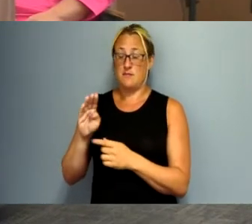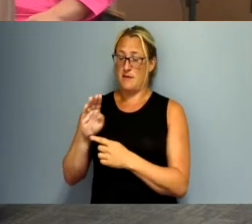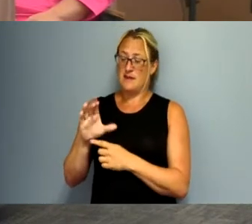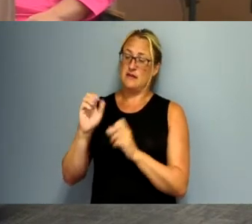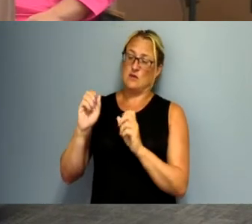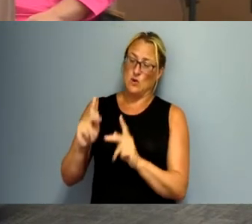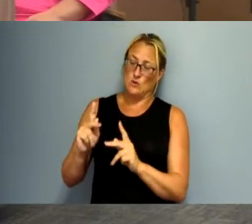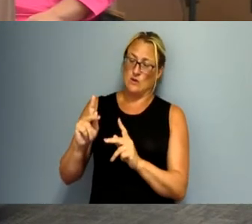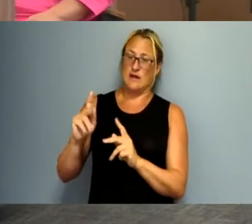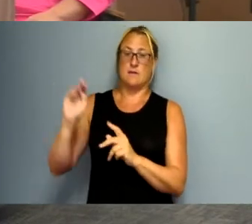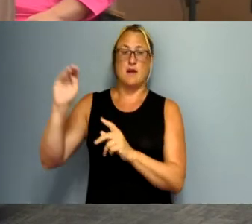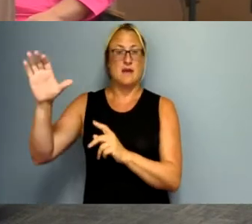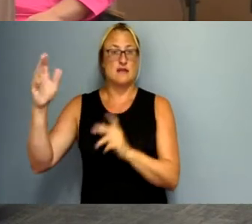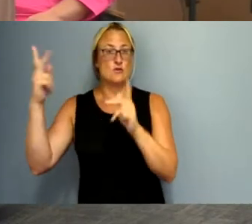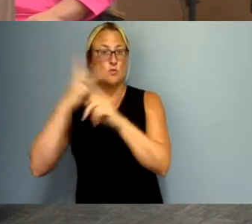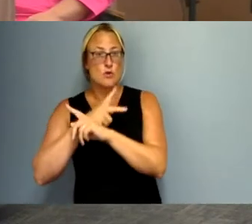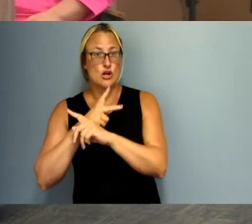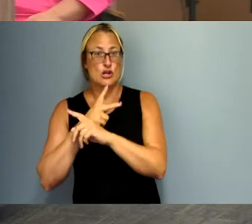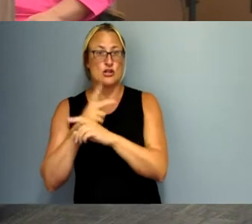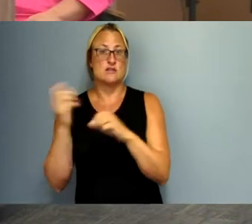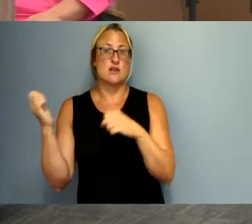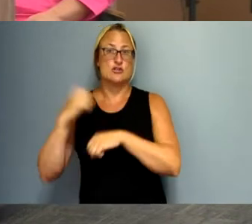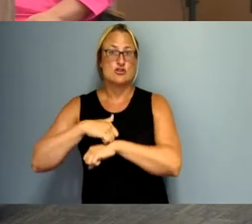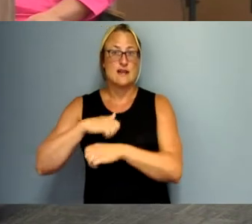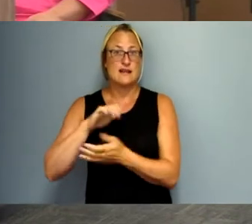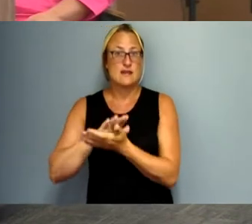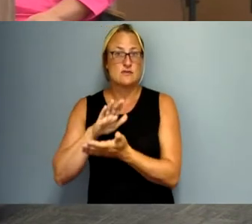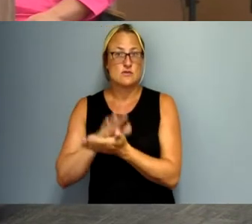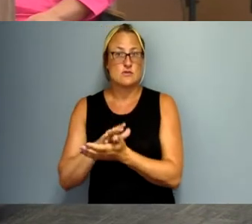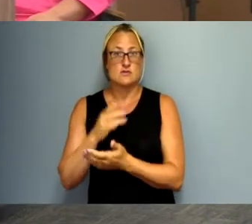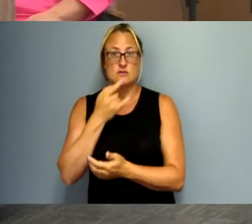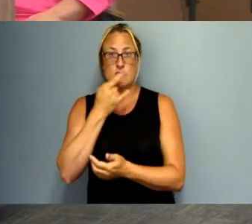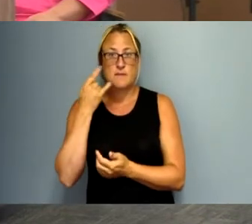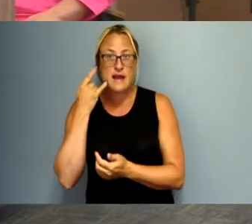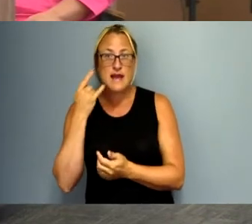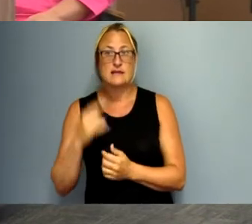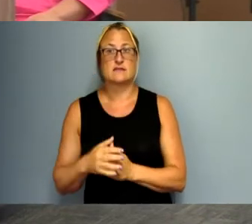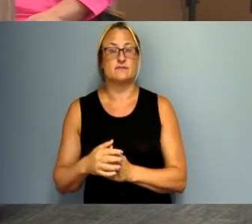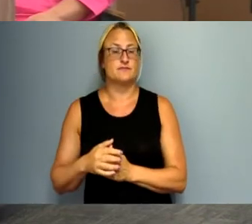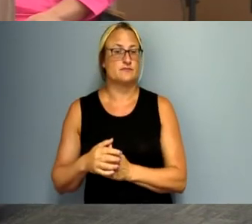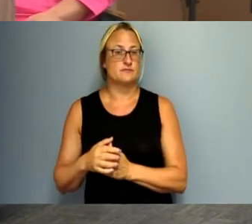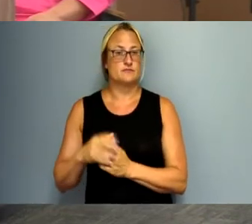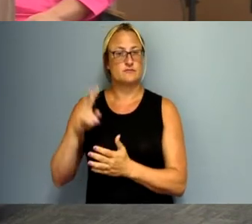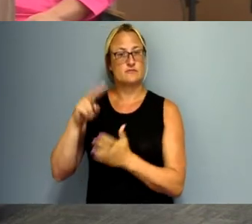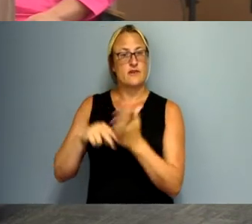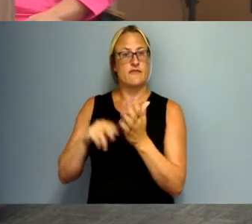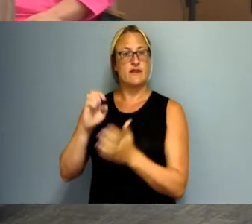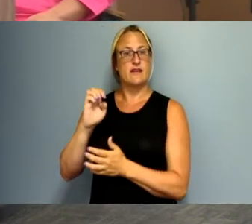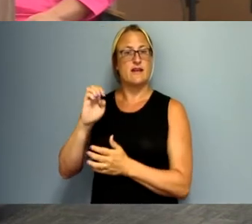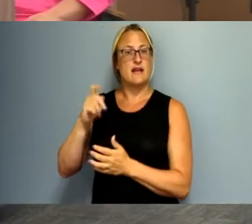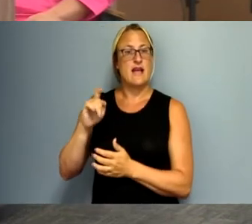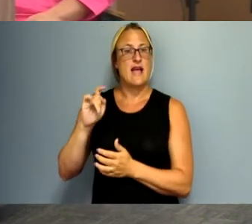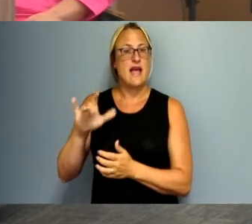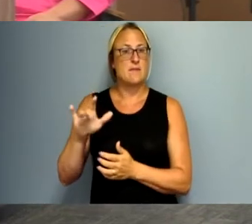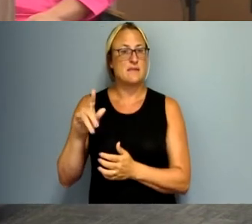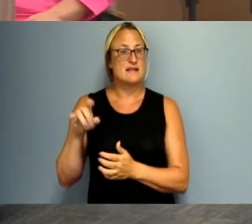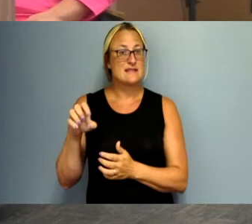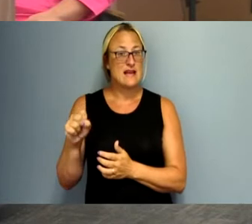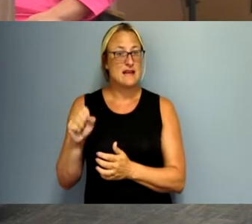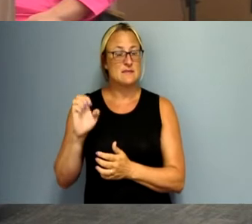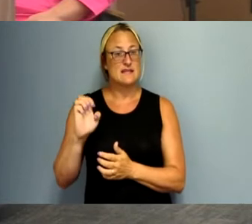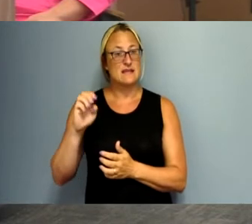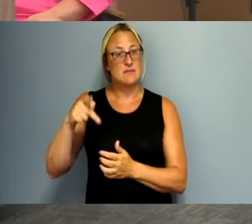County about shutting down schools, wearing masks. I read the Epoch Times, EPOCH